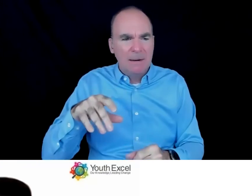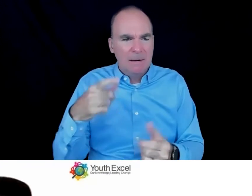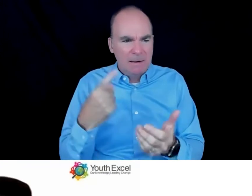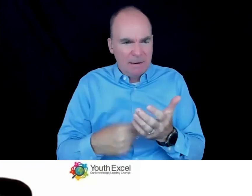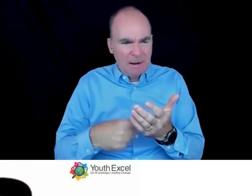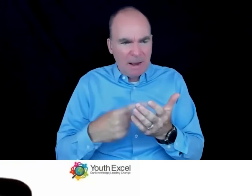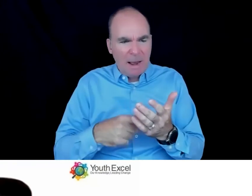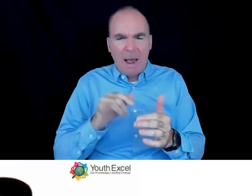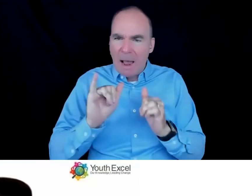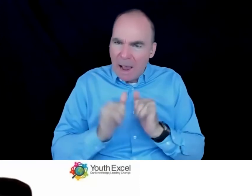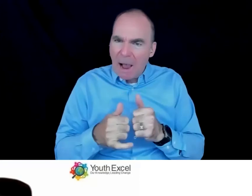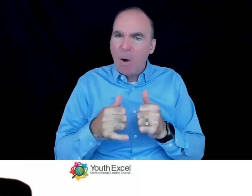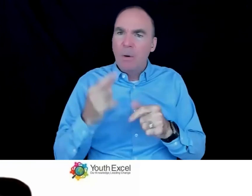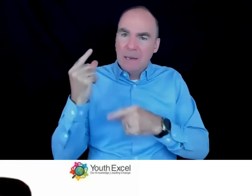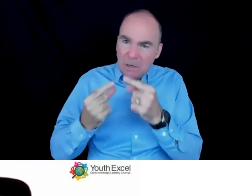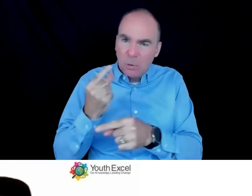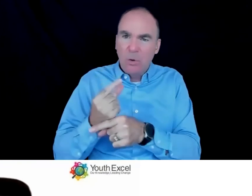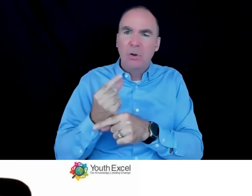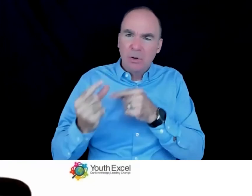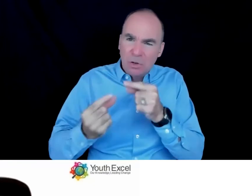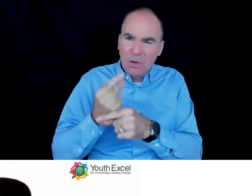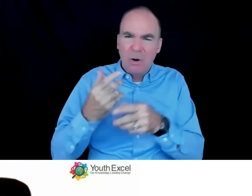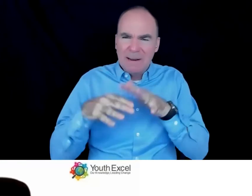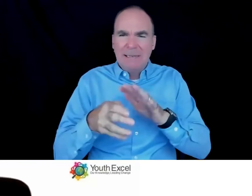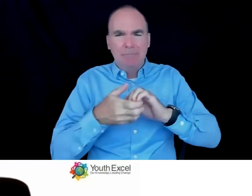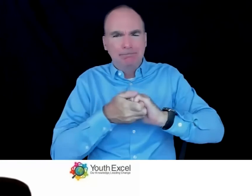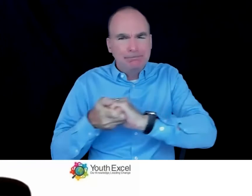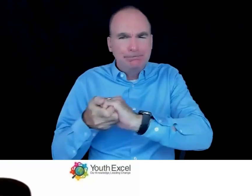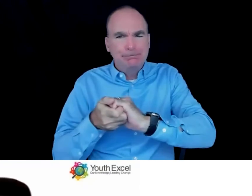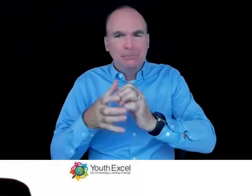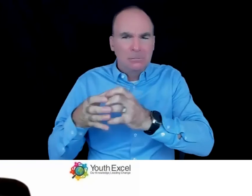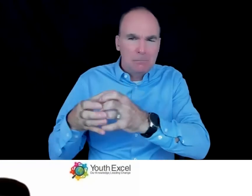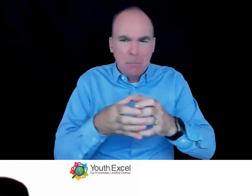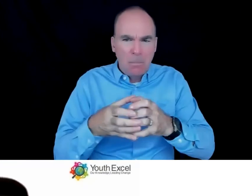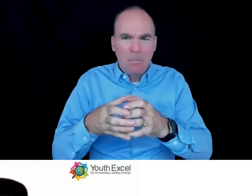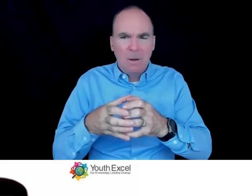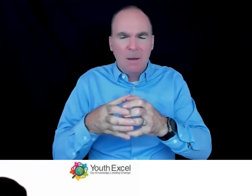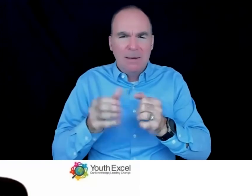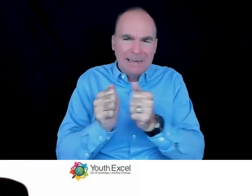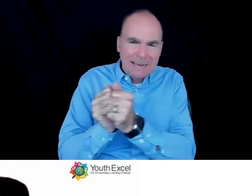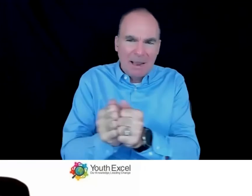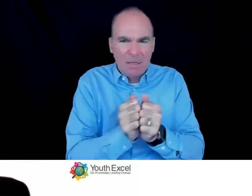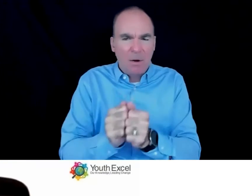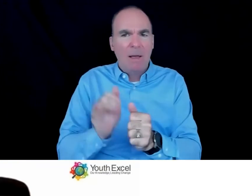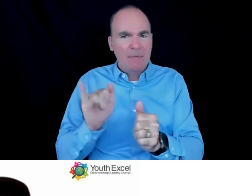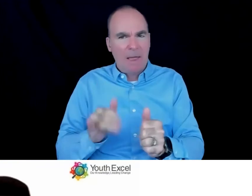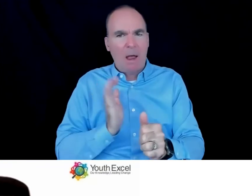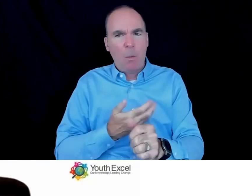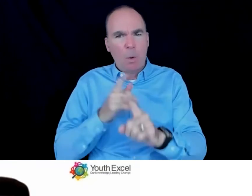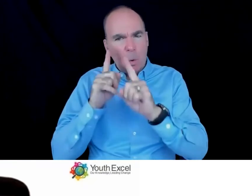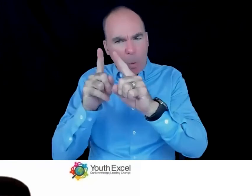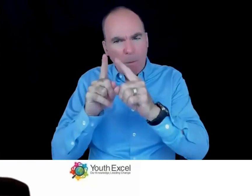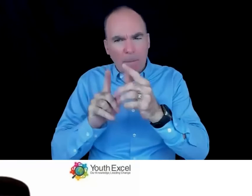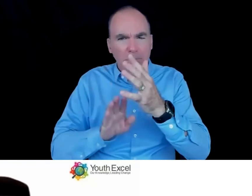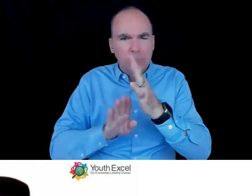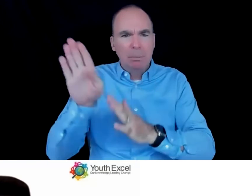initiatives strengthen intergenerational solidarity and how intergenerational solidarity advances shared goals. And probably if at all we could just